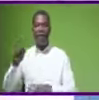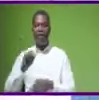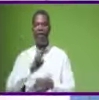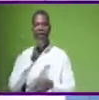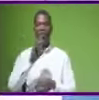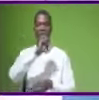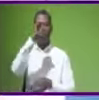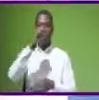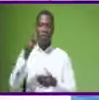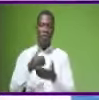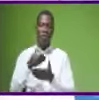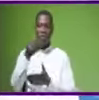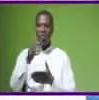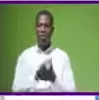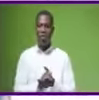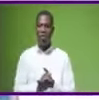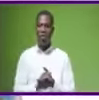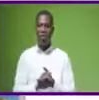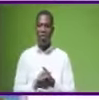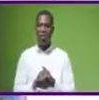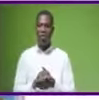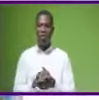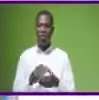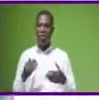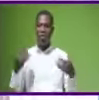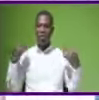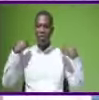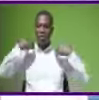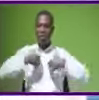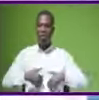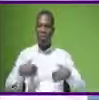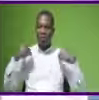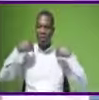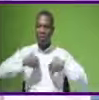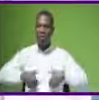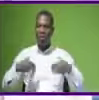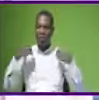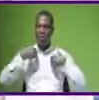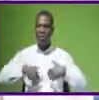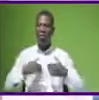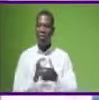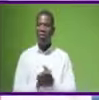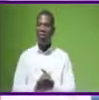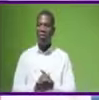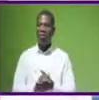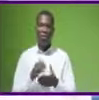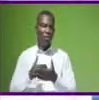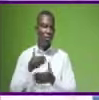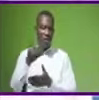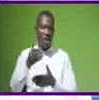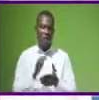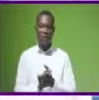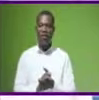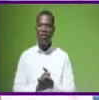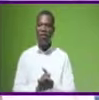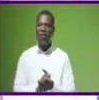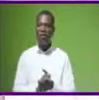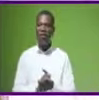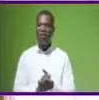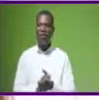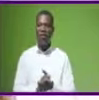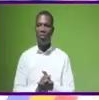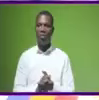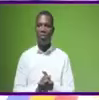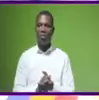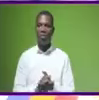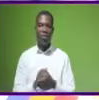Amen. Jerabia, I say, yeah, top, top, not